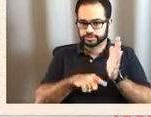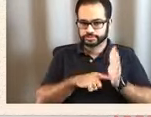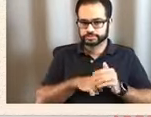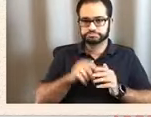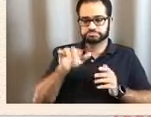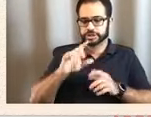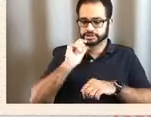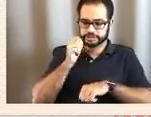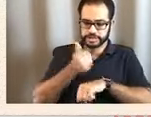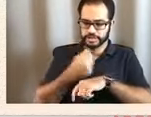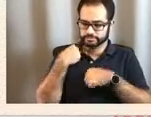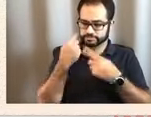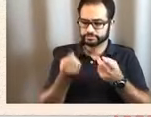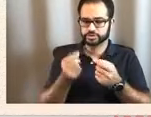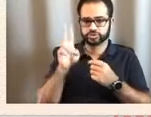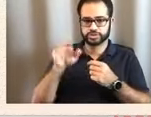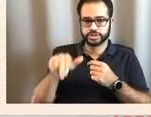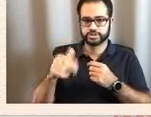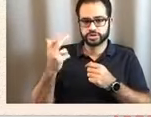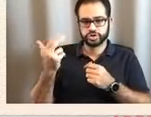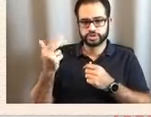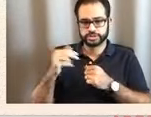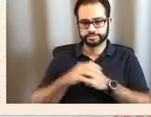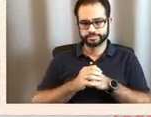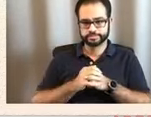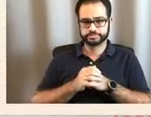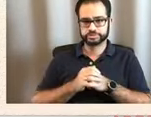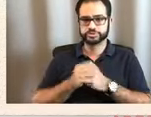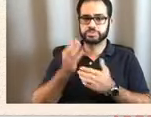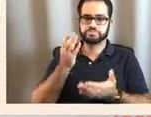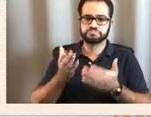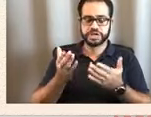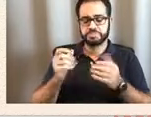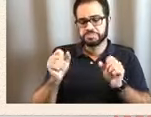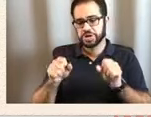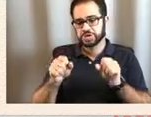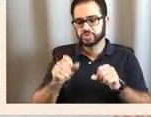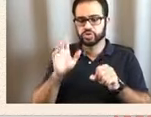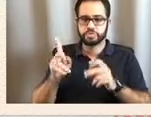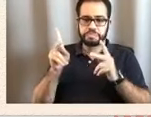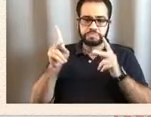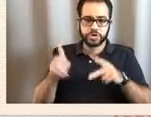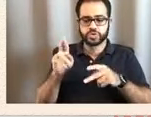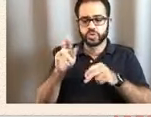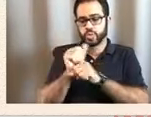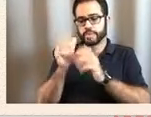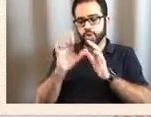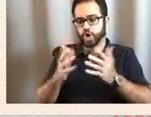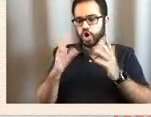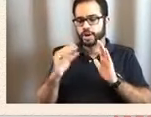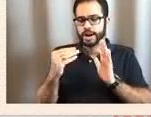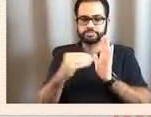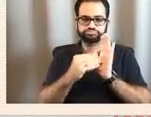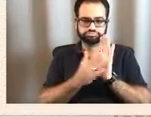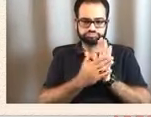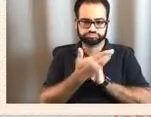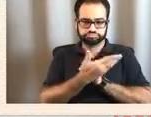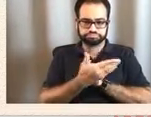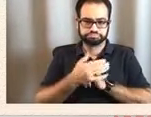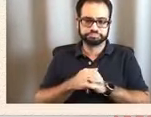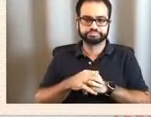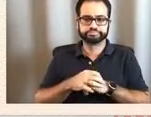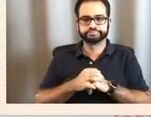since 2013, so there may be a chance your caregiver or employee is already in the clearinghouse.